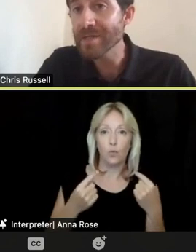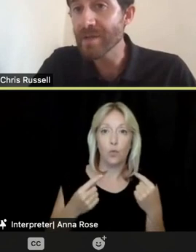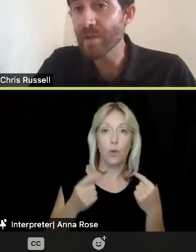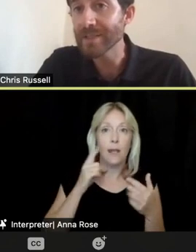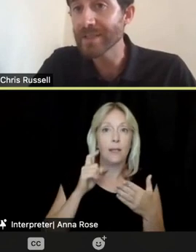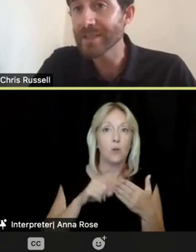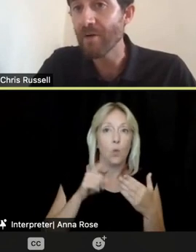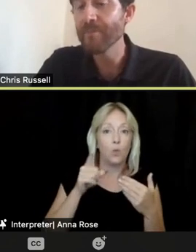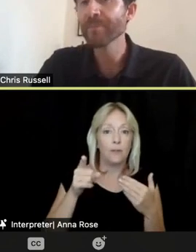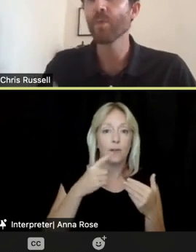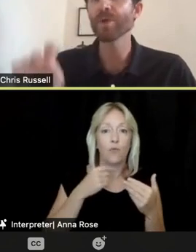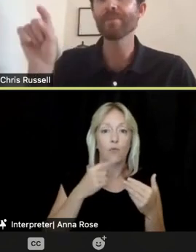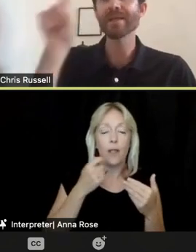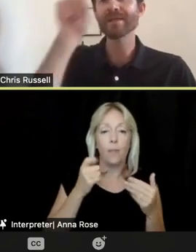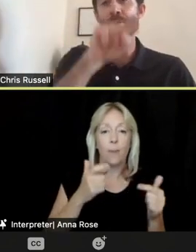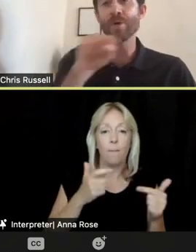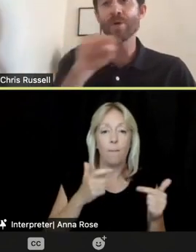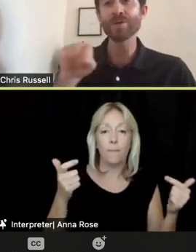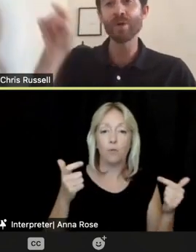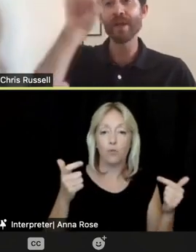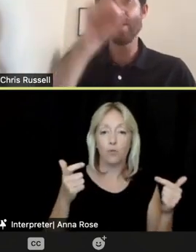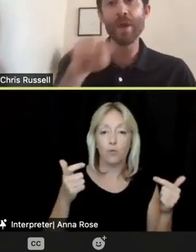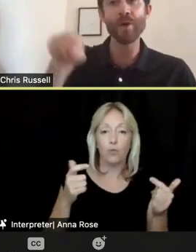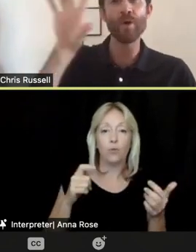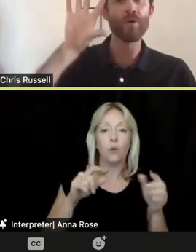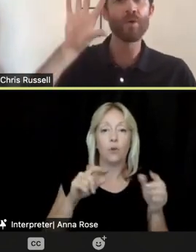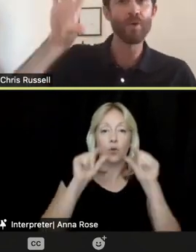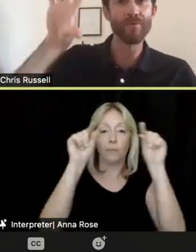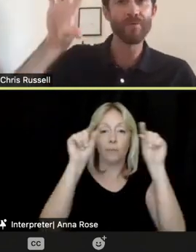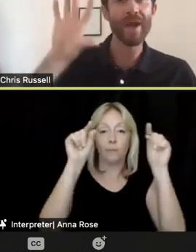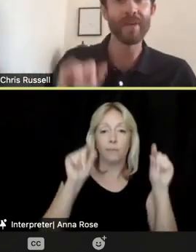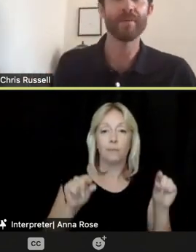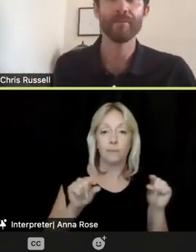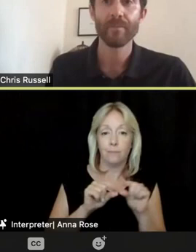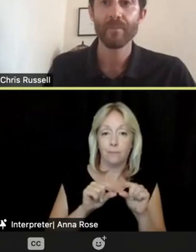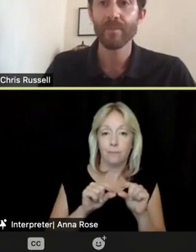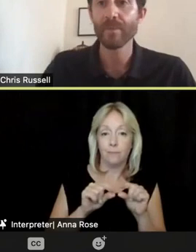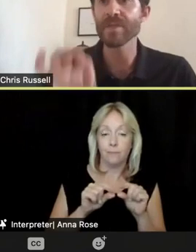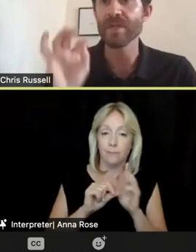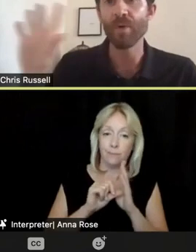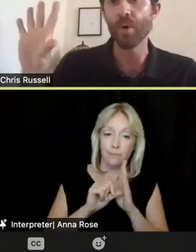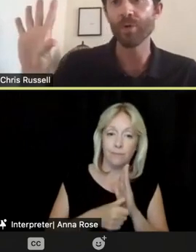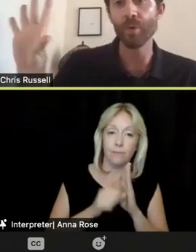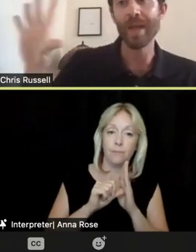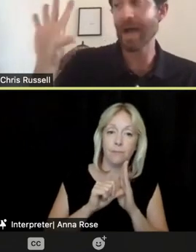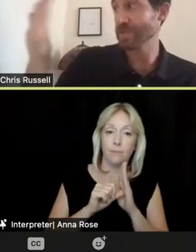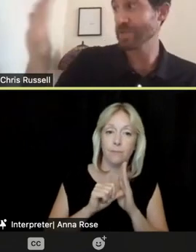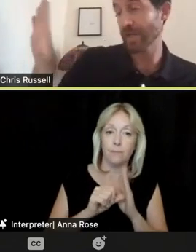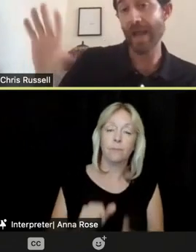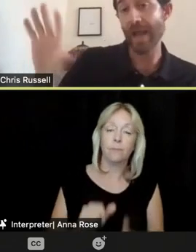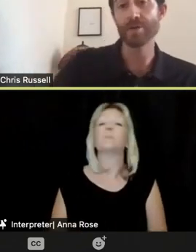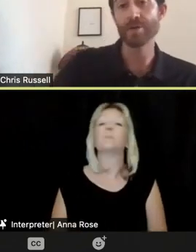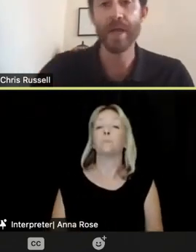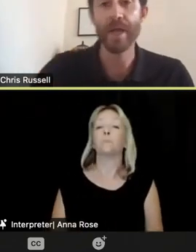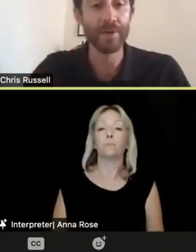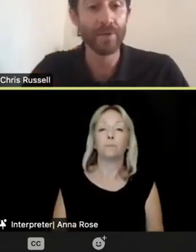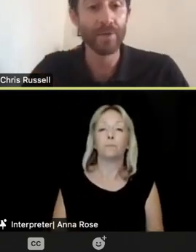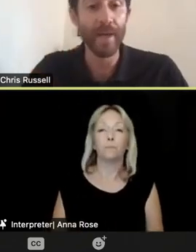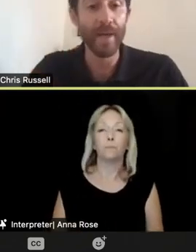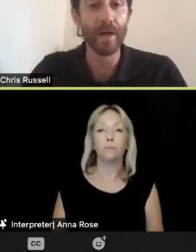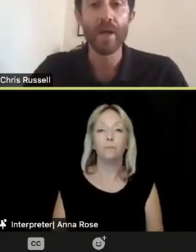bigger than the symbol itself, which makes it almost look like a window framing the symbol we're doing now. So it anchors